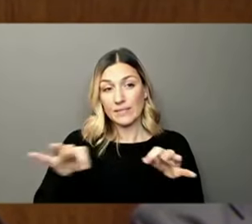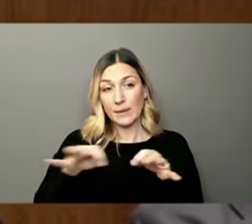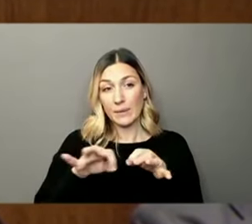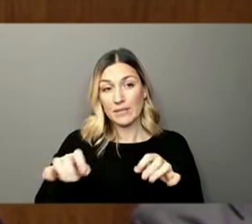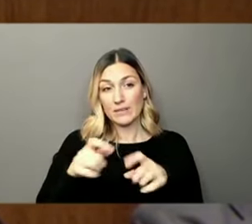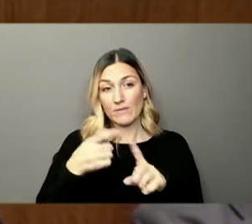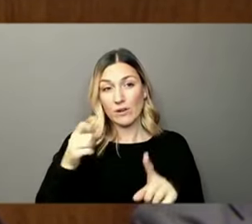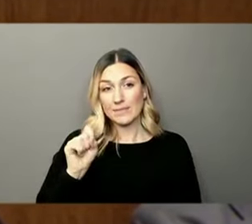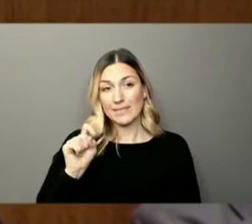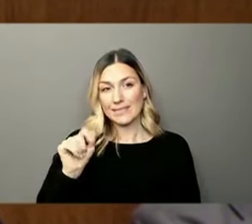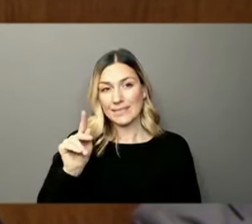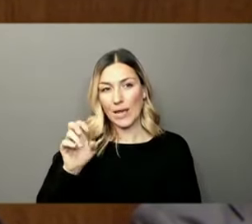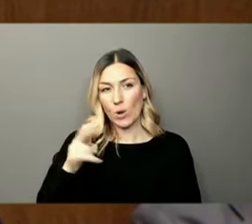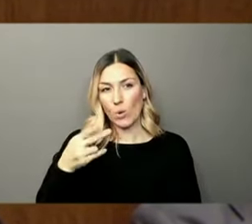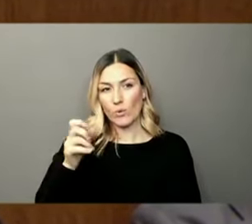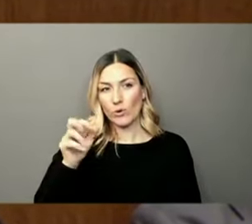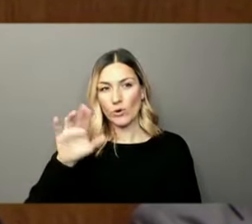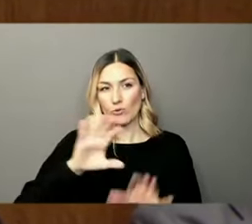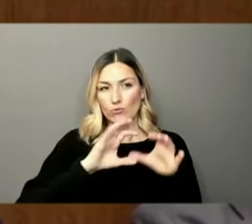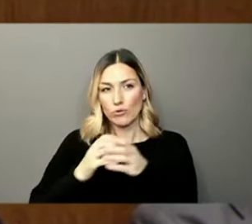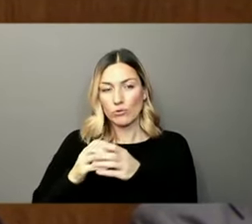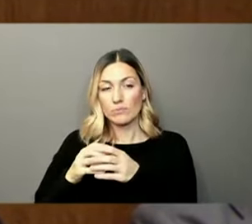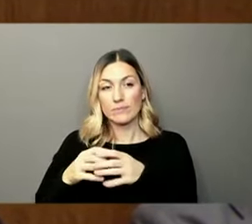outlining their priorities for addressing long COVID.